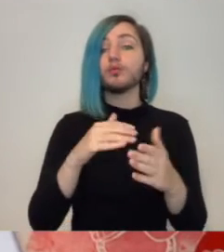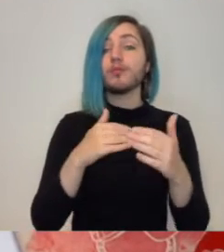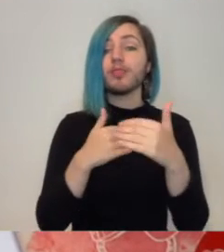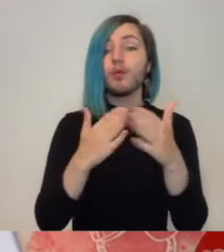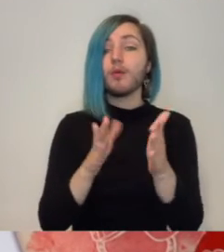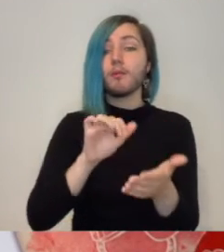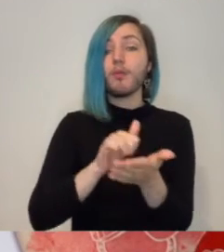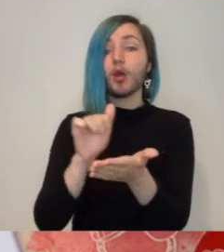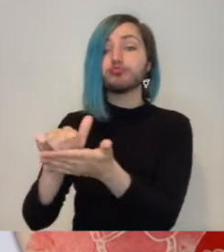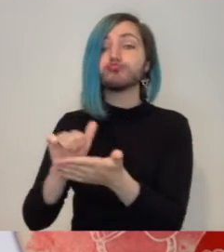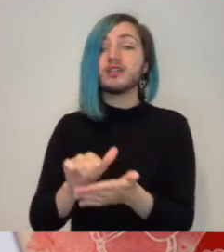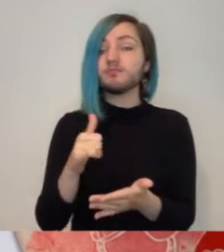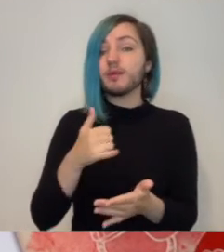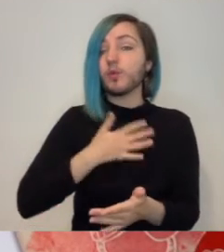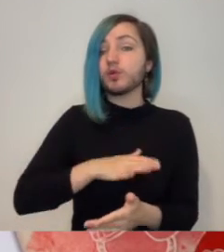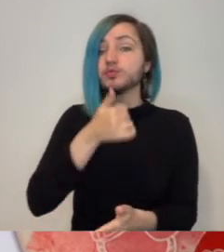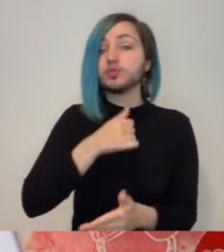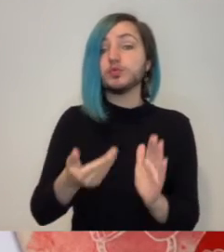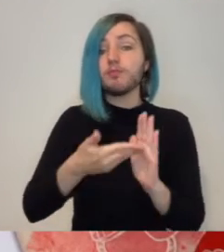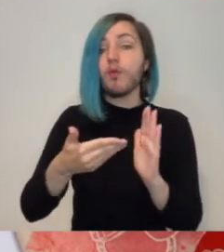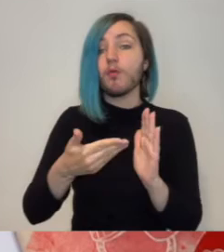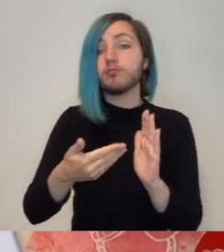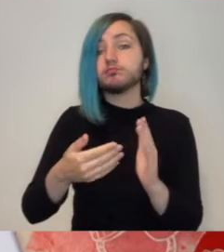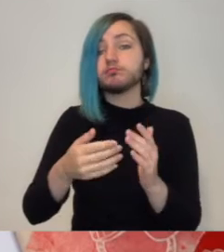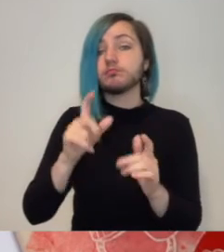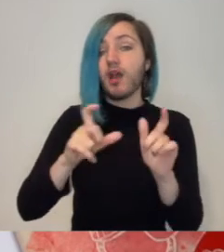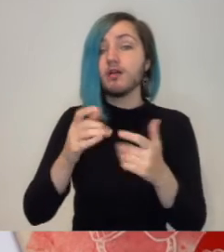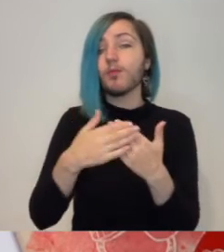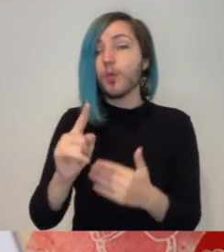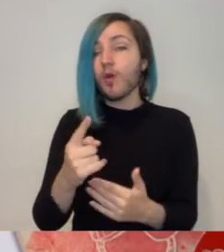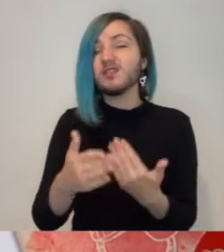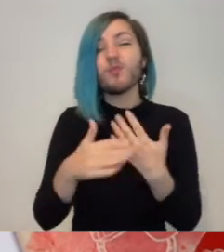wanna use more than one color because it makes it a bit more exciting.